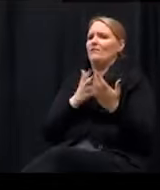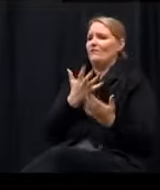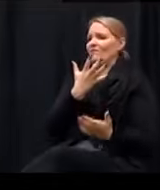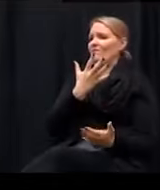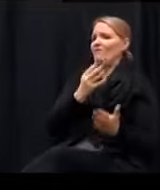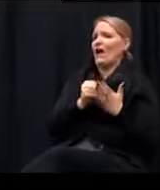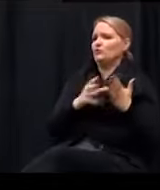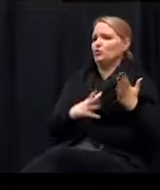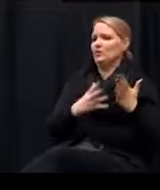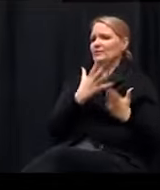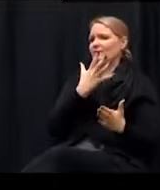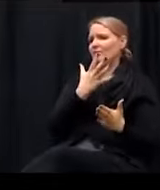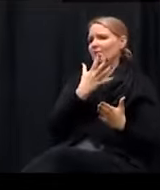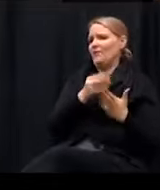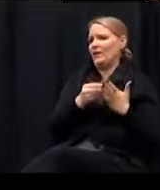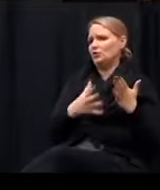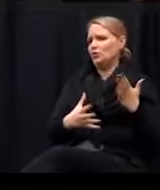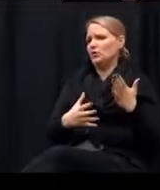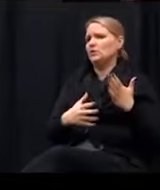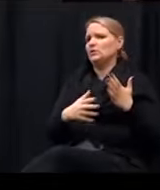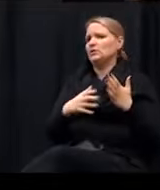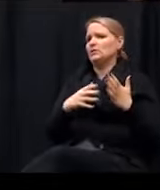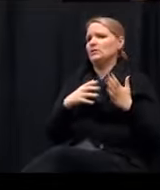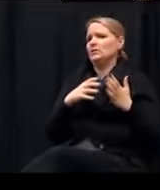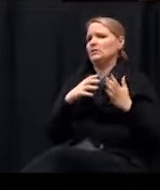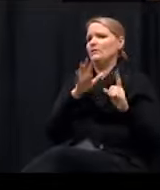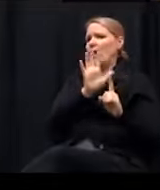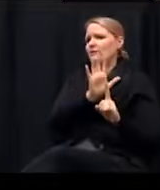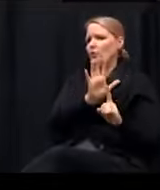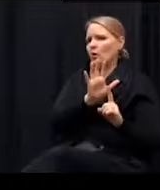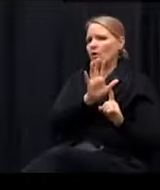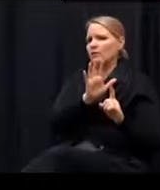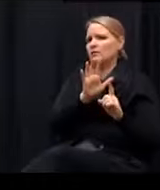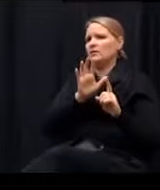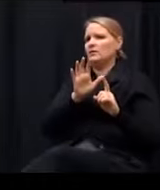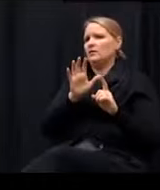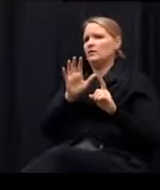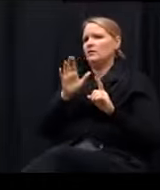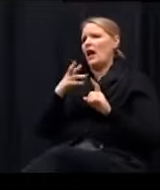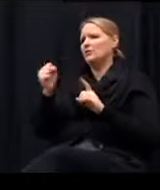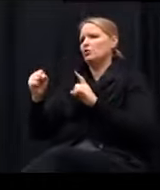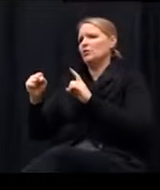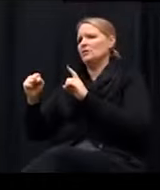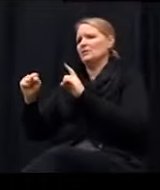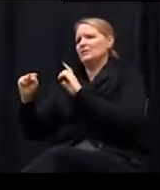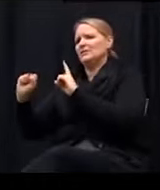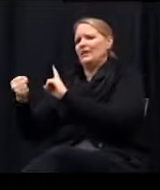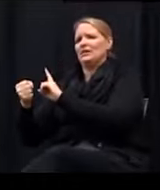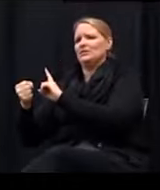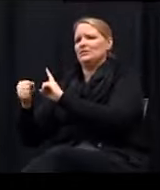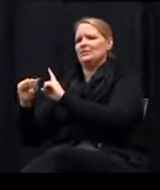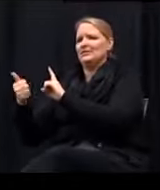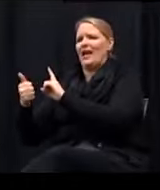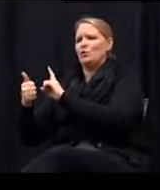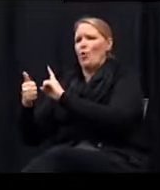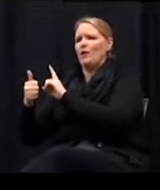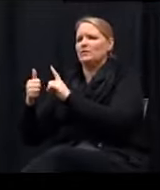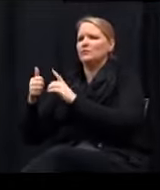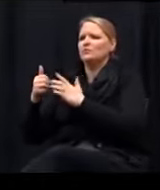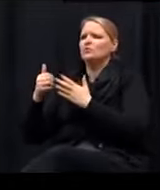5? 5 to 1? And so 7 to 1 to 5 to 1? 10 to 1? Okay, so it's still maybe about